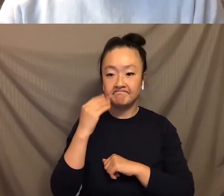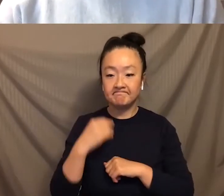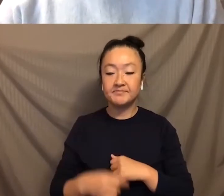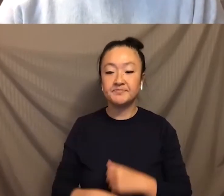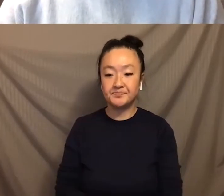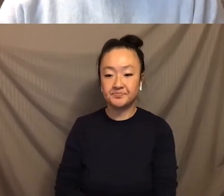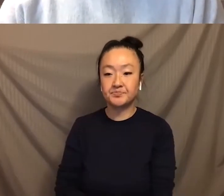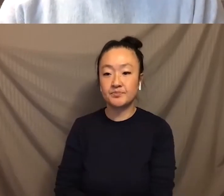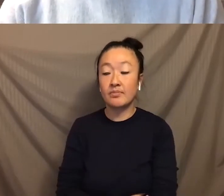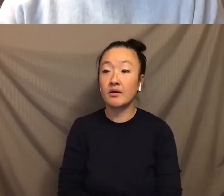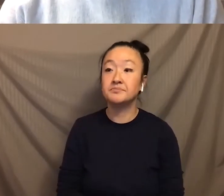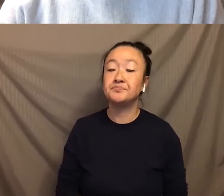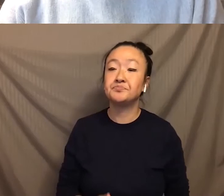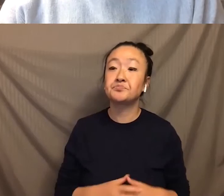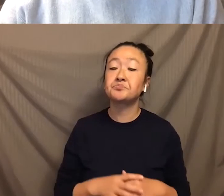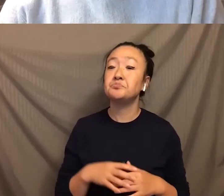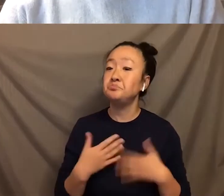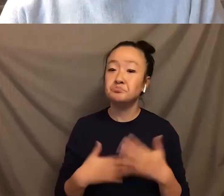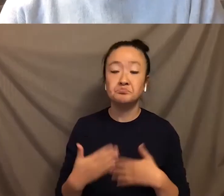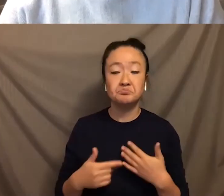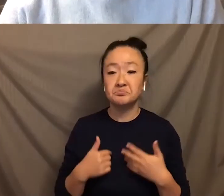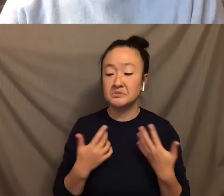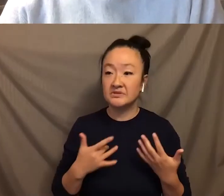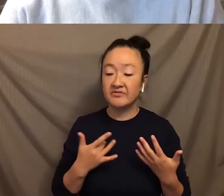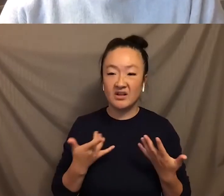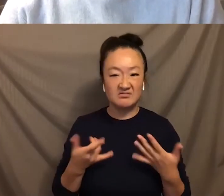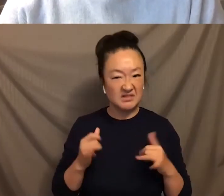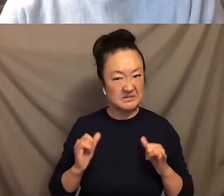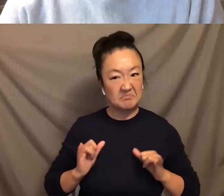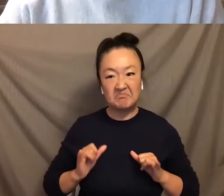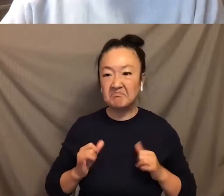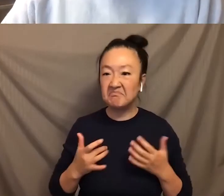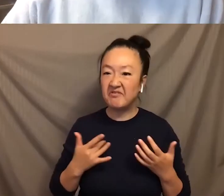can say now on the other side, I feel the same way. Luckily,